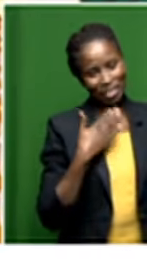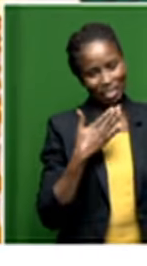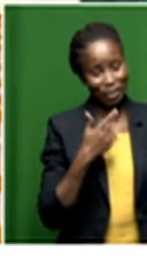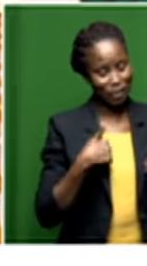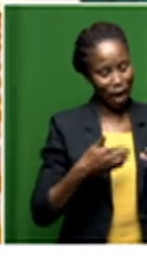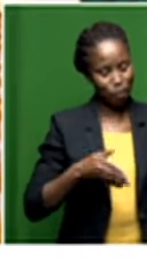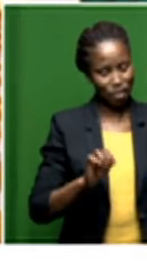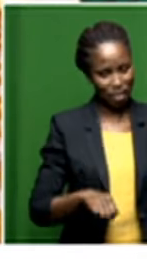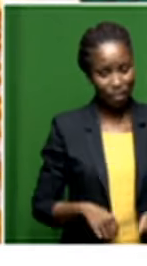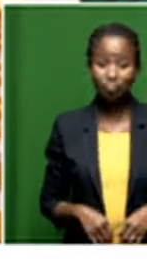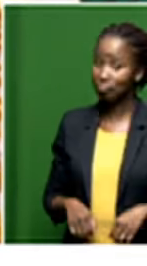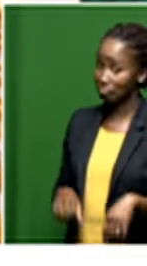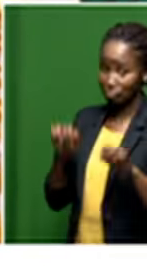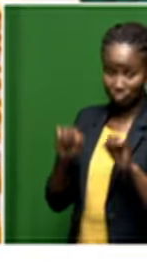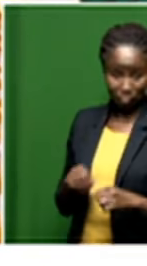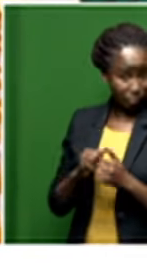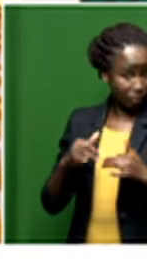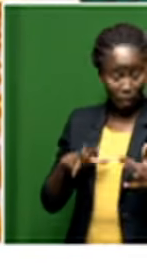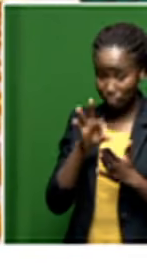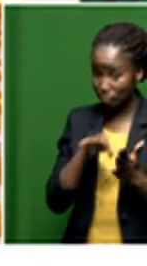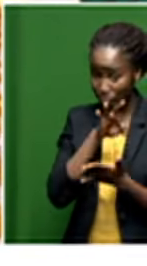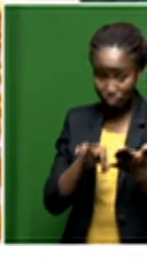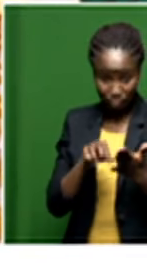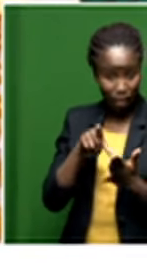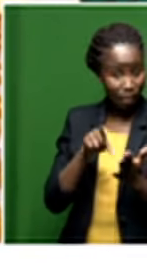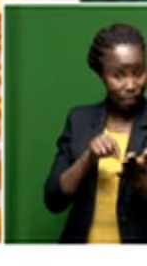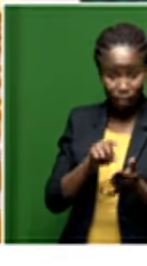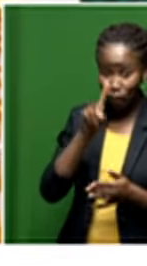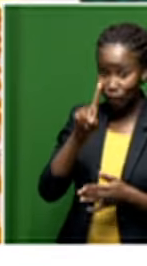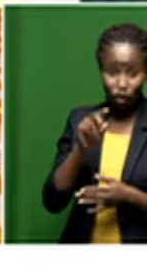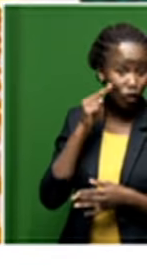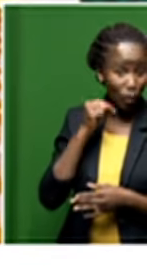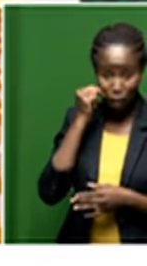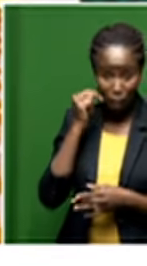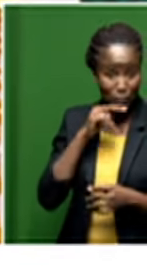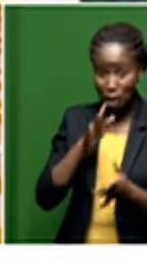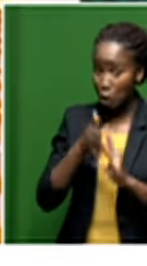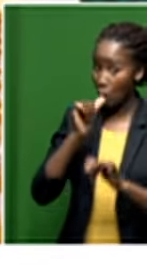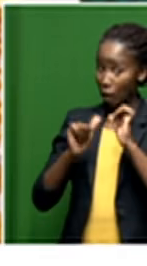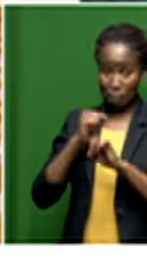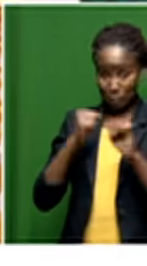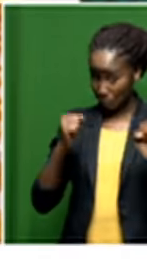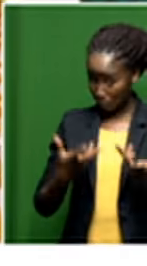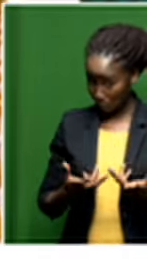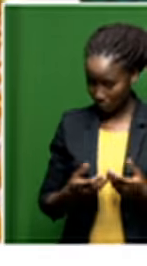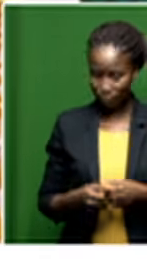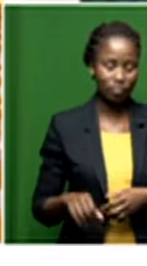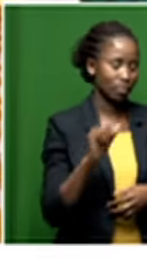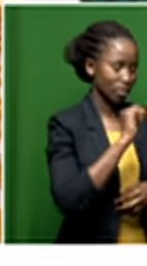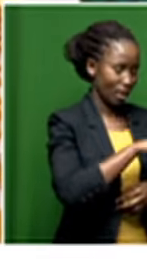having me. So that's it. We go to the polls, 1st of November. It's now been gazetted, no turning back. Yes.